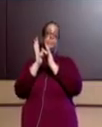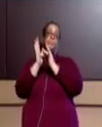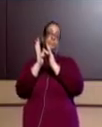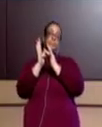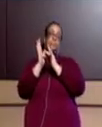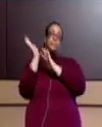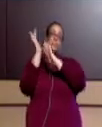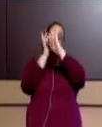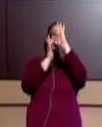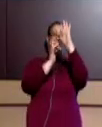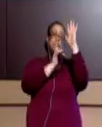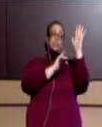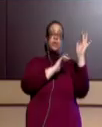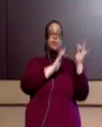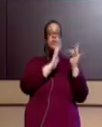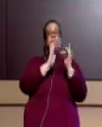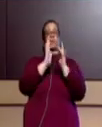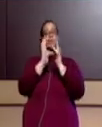yeah.